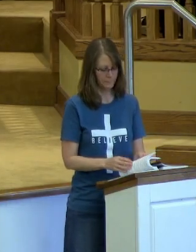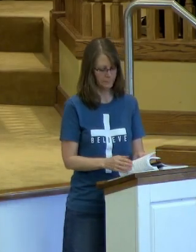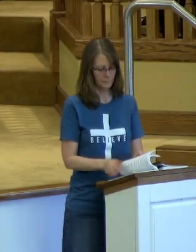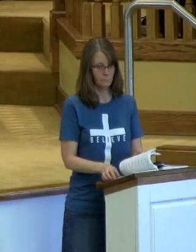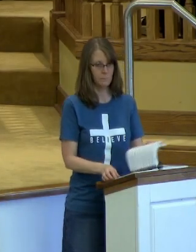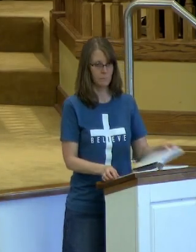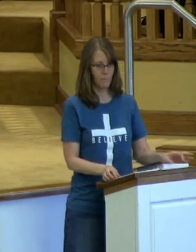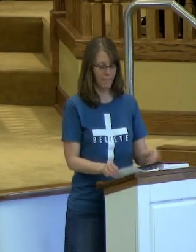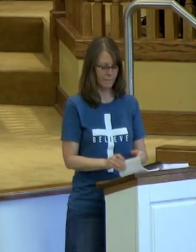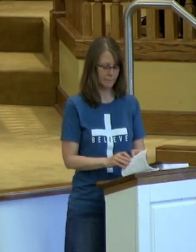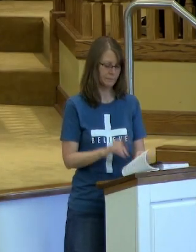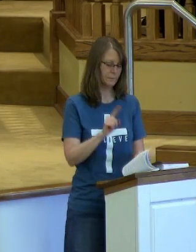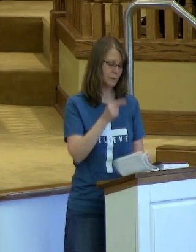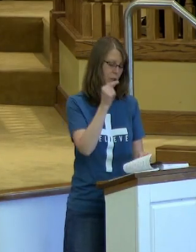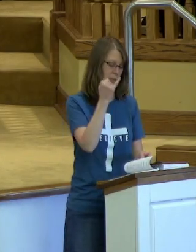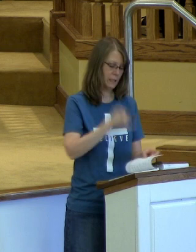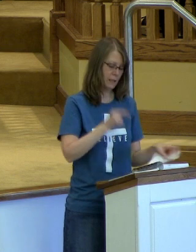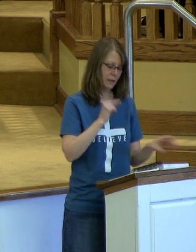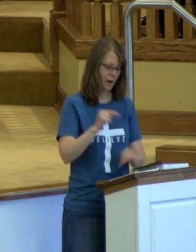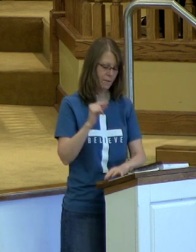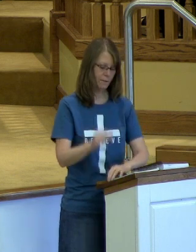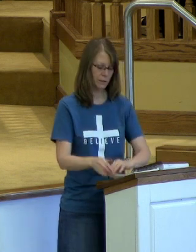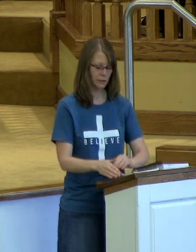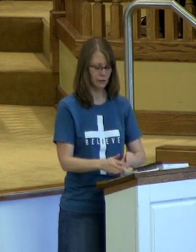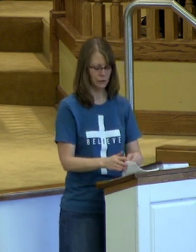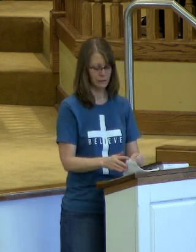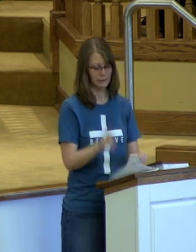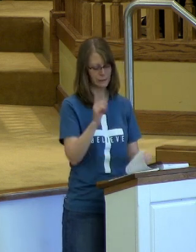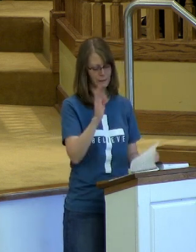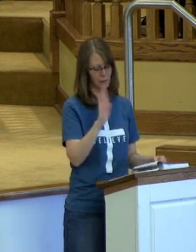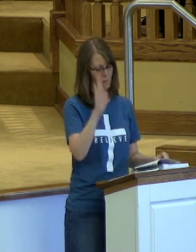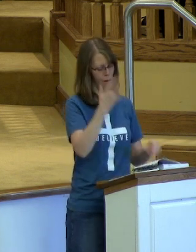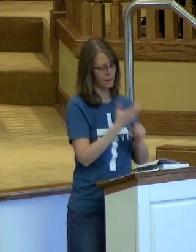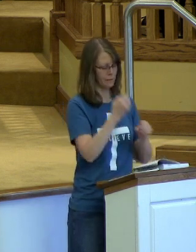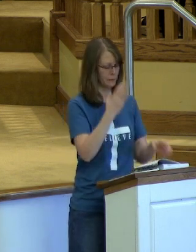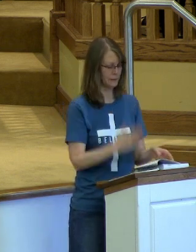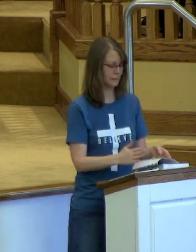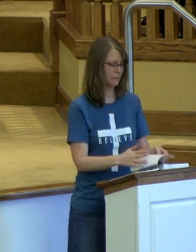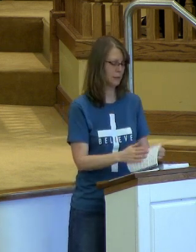514, on that first and last verse, He's a wonderful Savior to me.